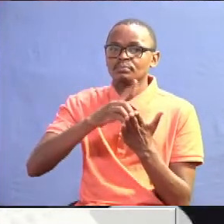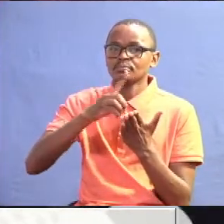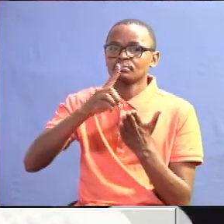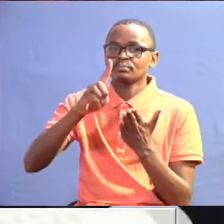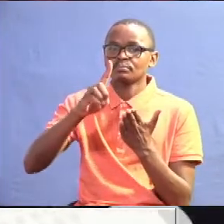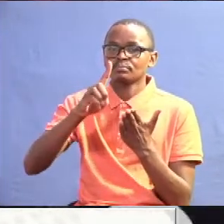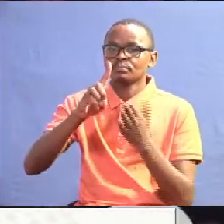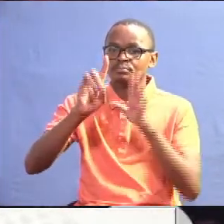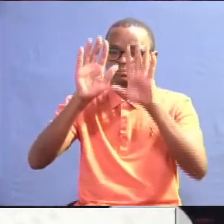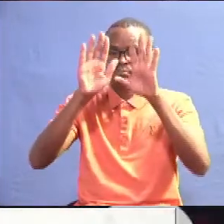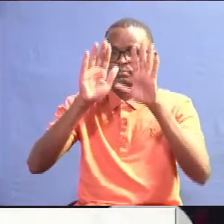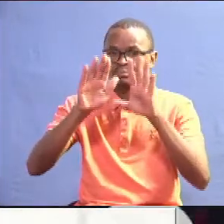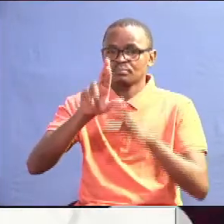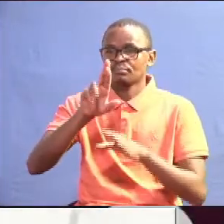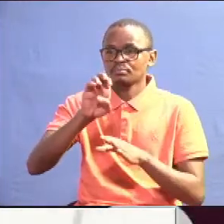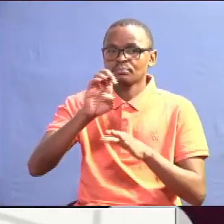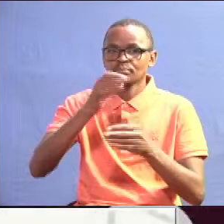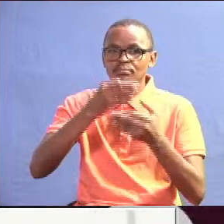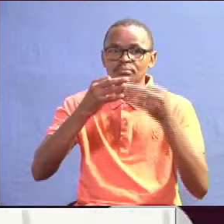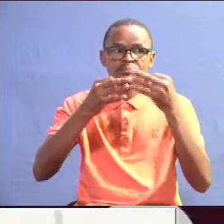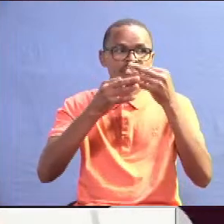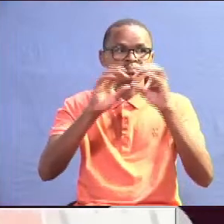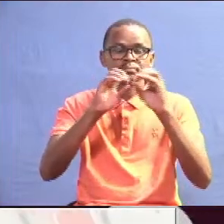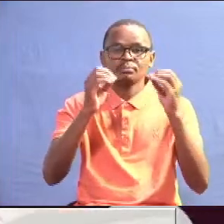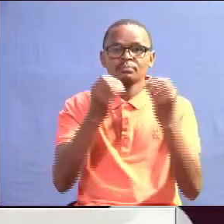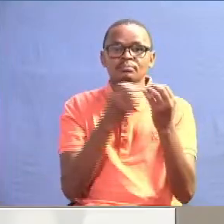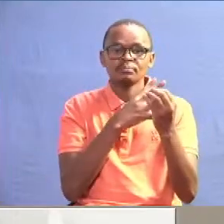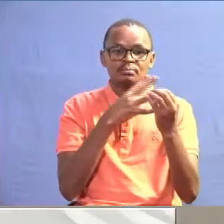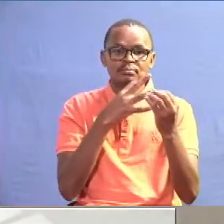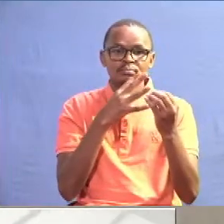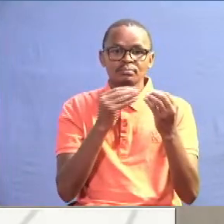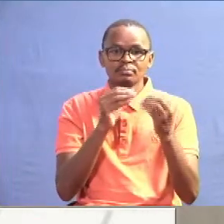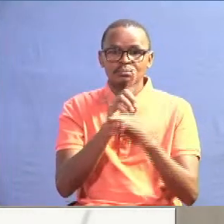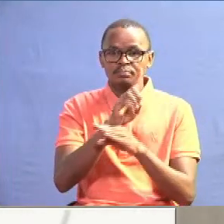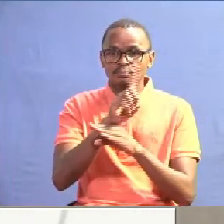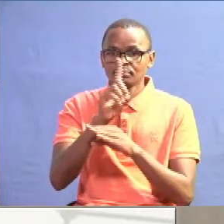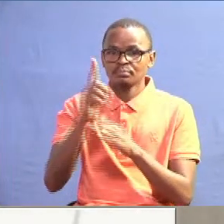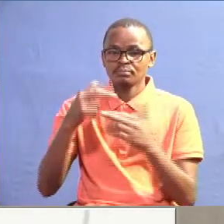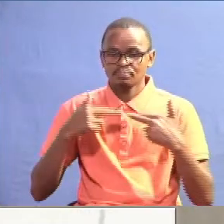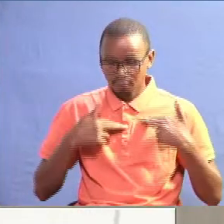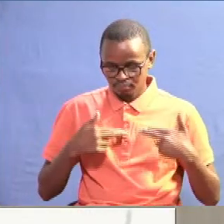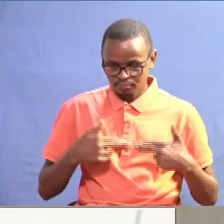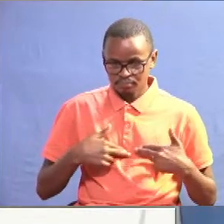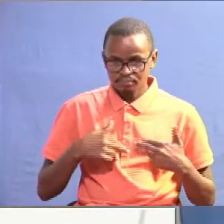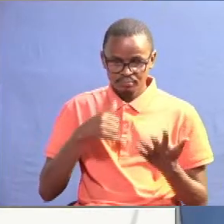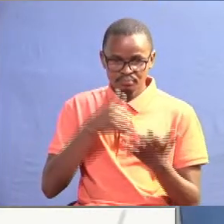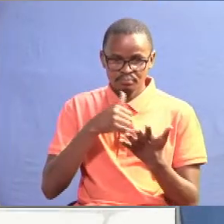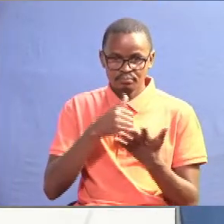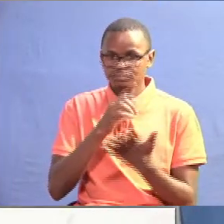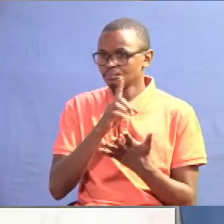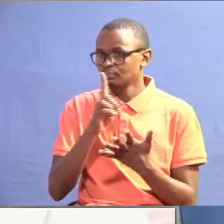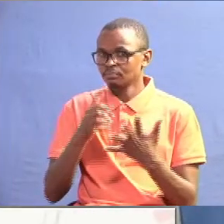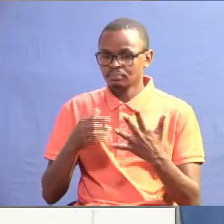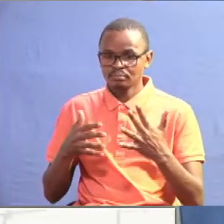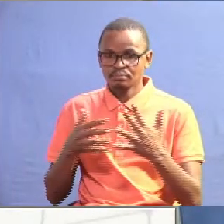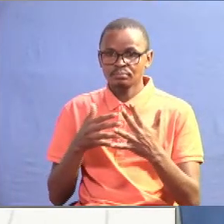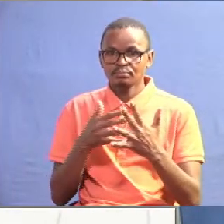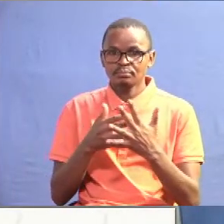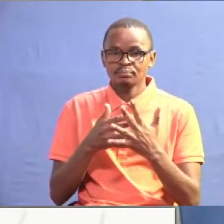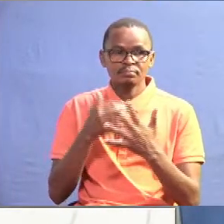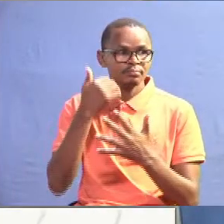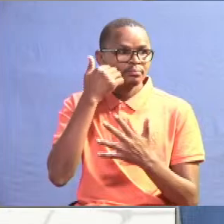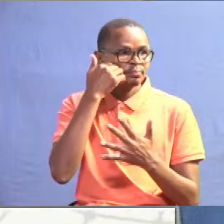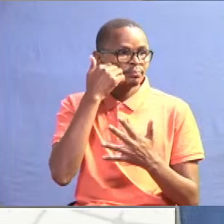trigger significant restructuring within the organization and disrupt critical health initiatives, including those combating infectious diseases